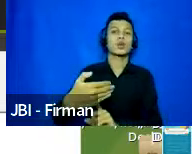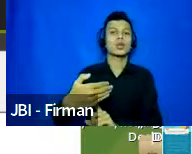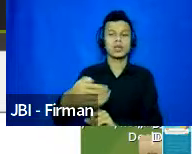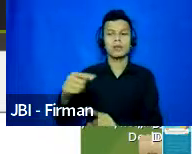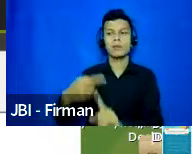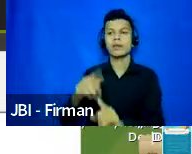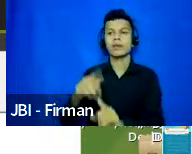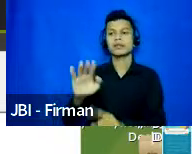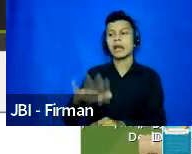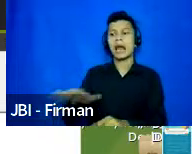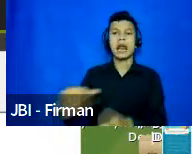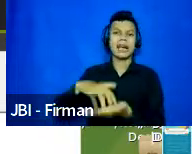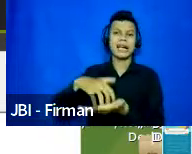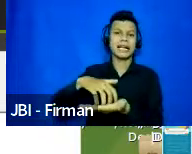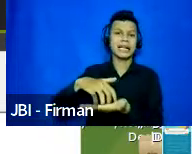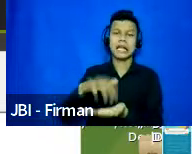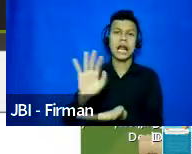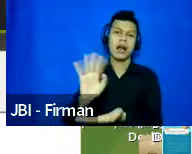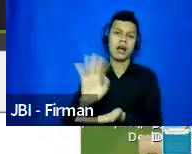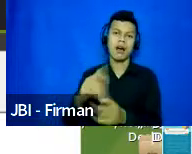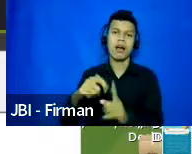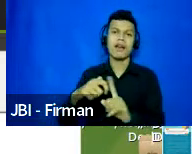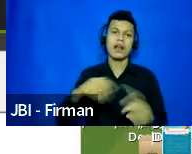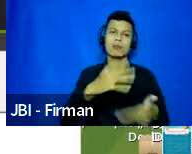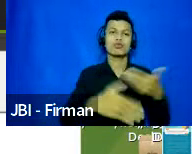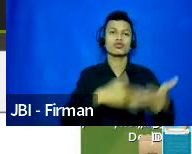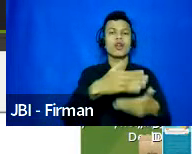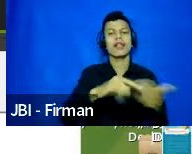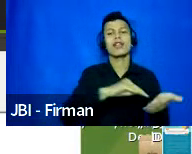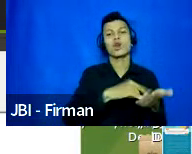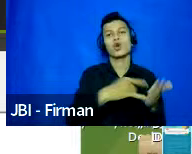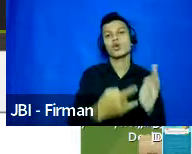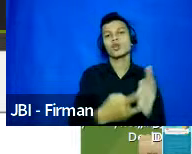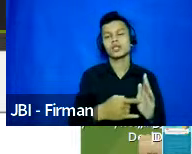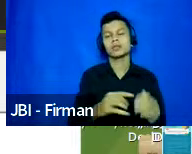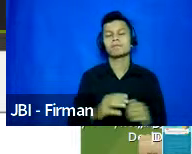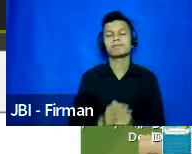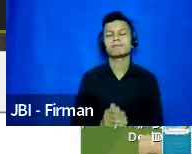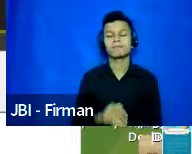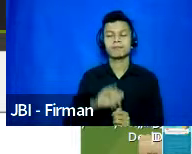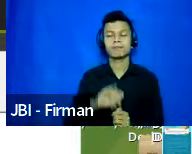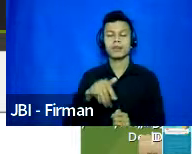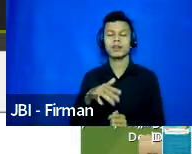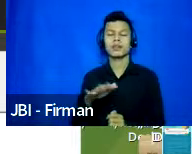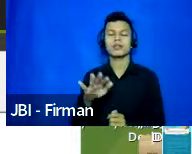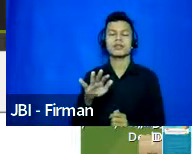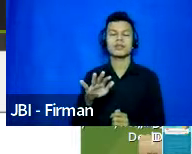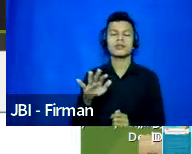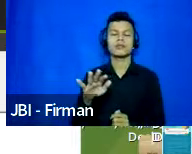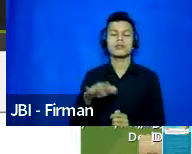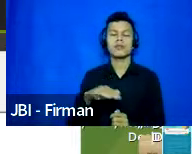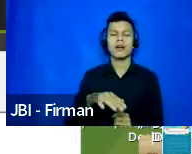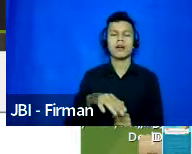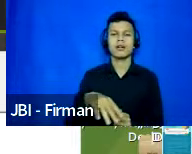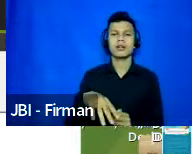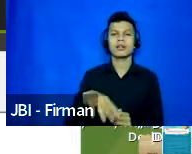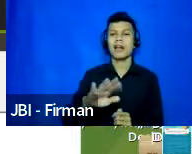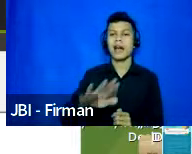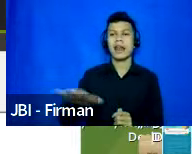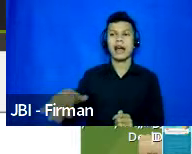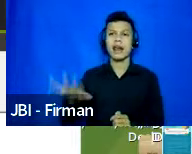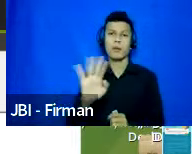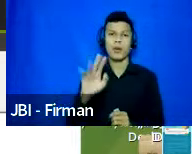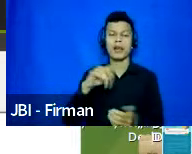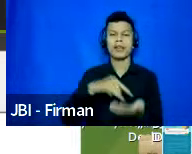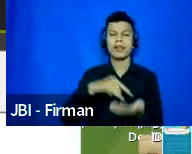edtech companies. So therefore, not for children directly, not proprietary technologies. Support teacher development, support free